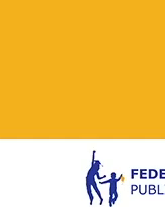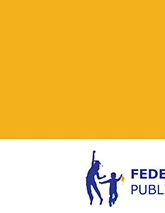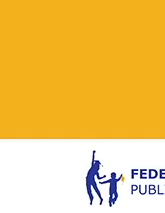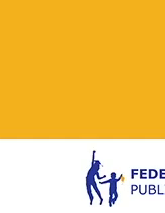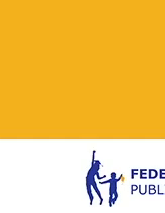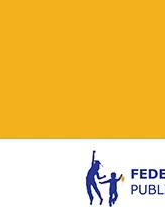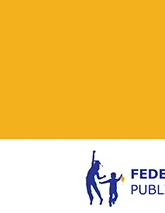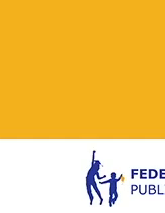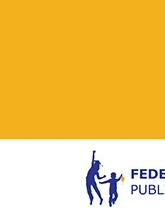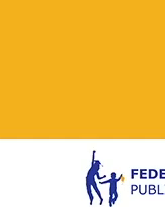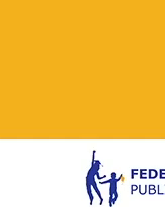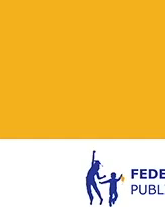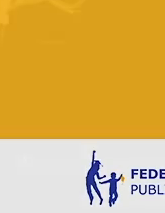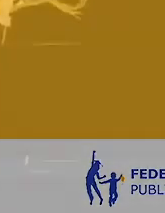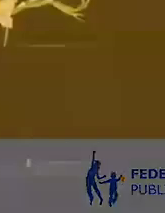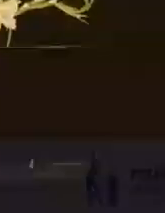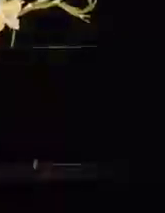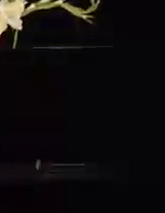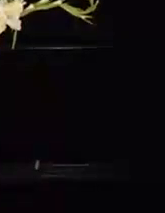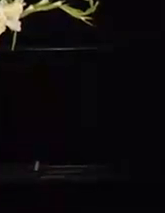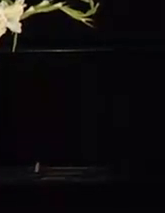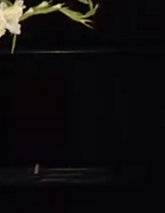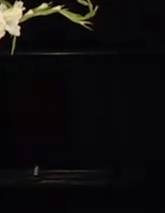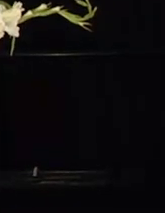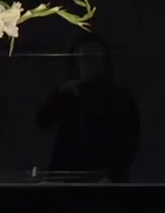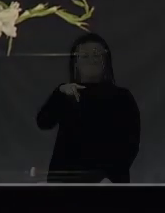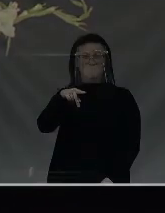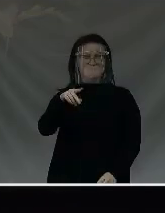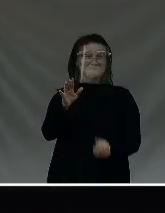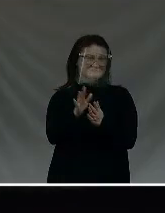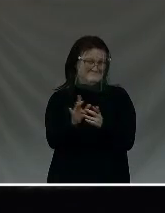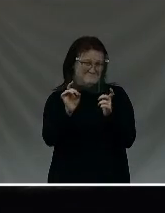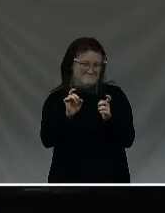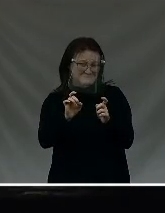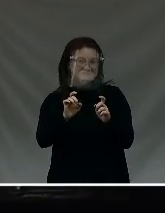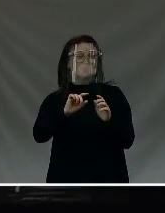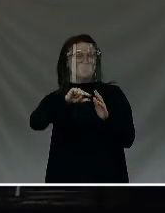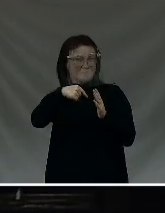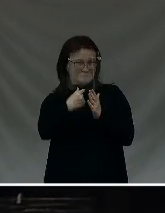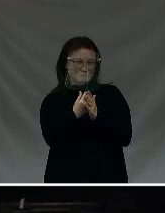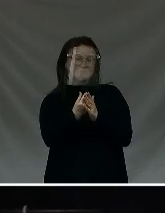Welcome friends and families to the ETP commencement ceremony for the